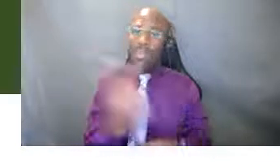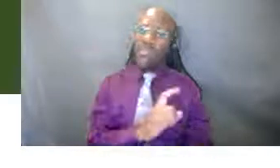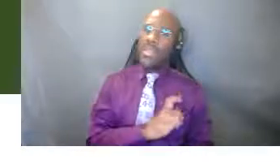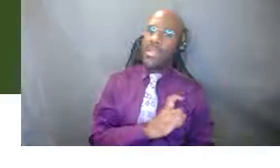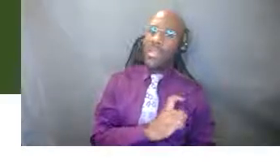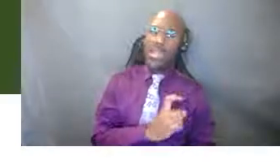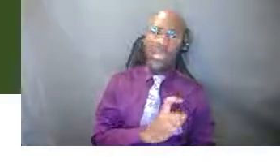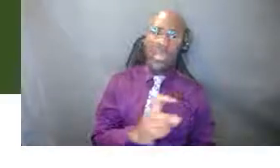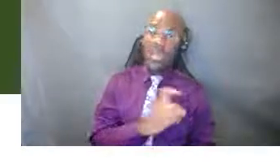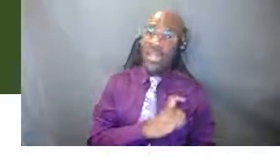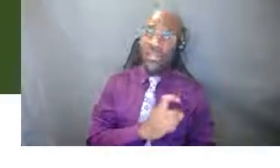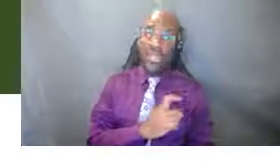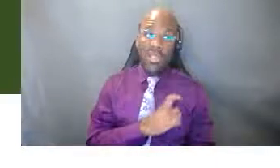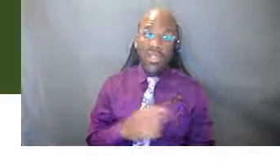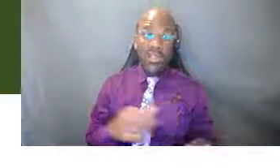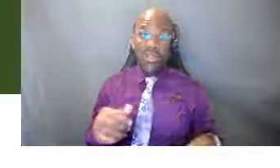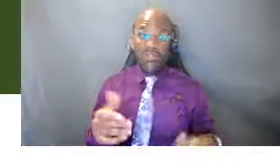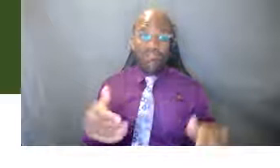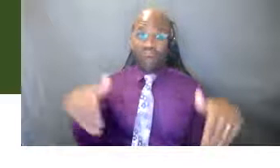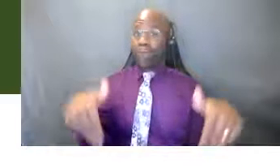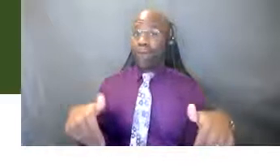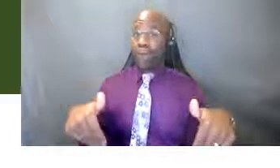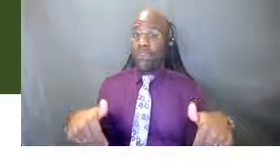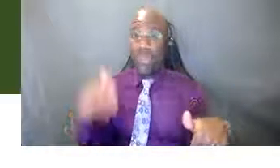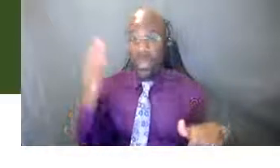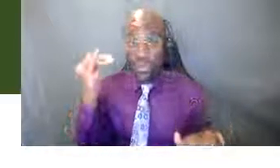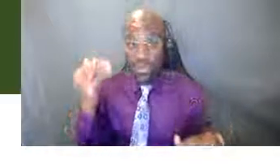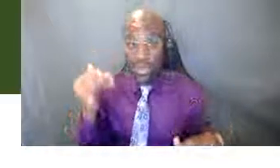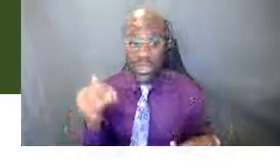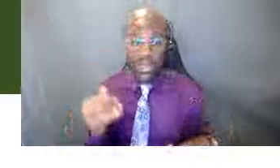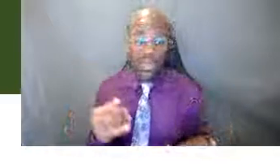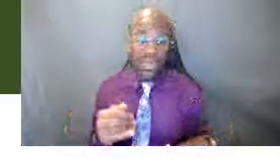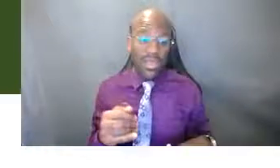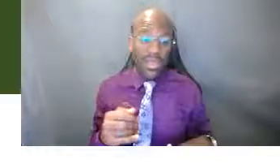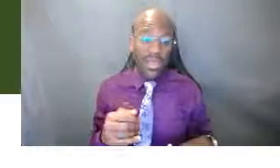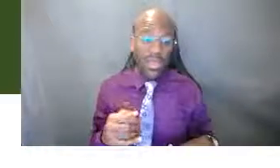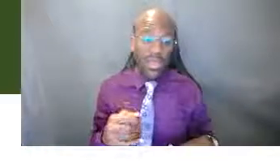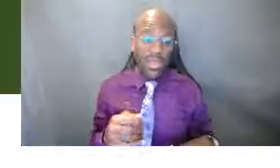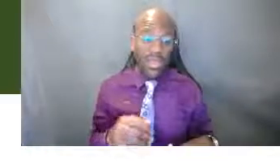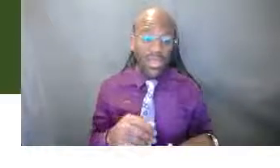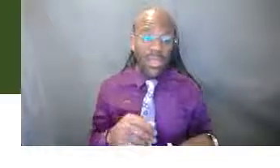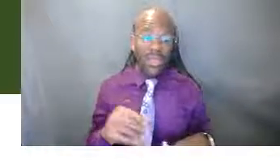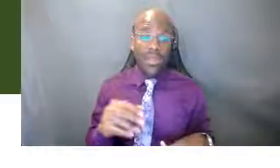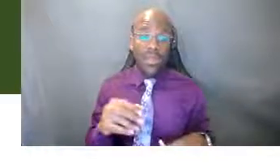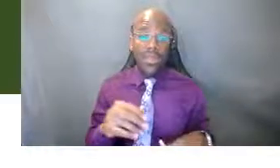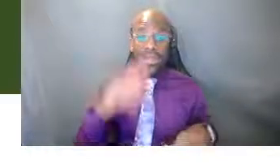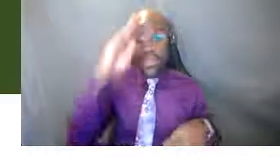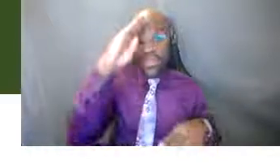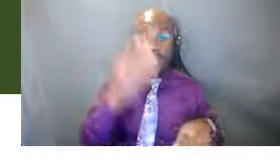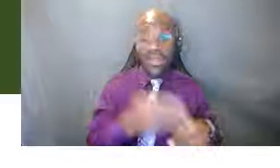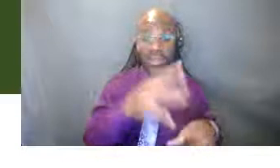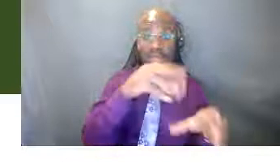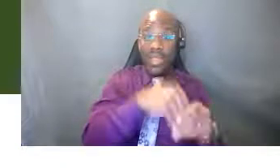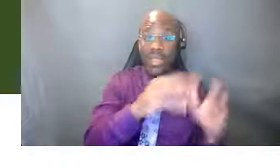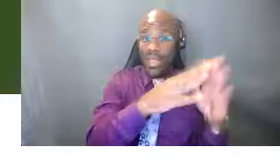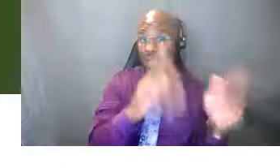do anything because the son, the individual, was inside his own home and not committing a crime. So